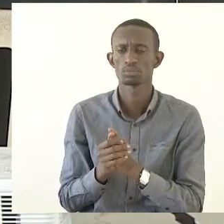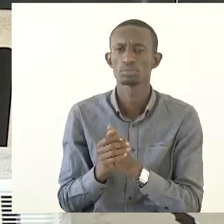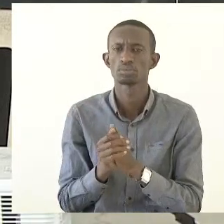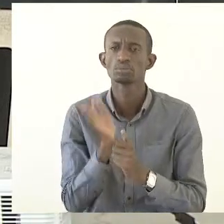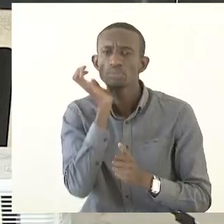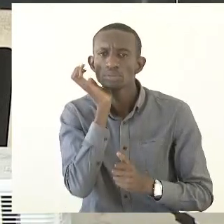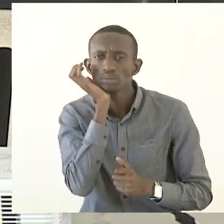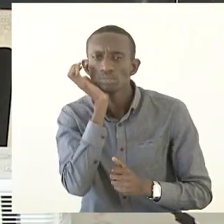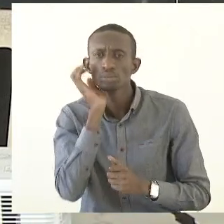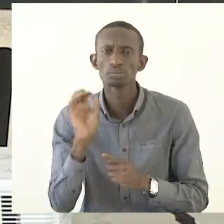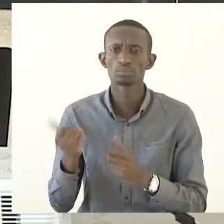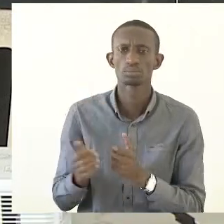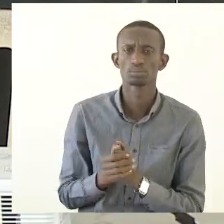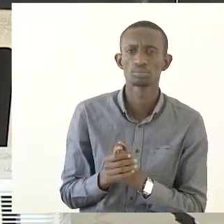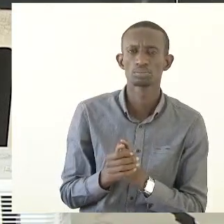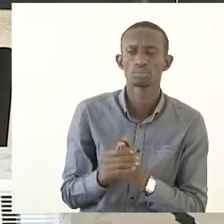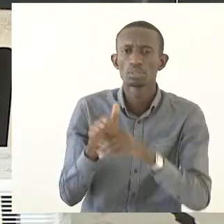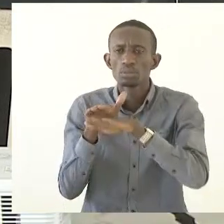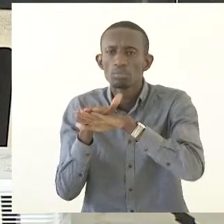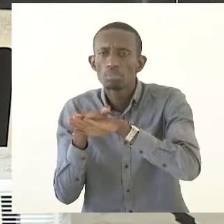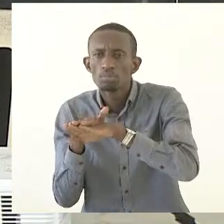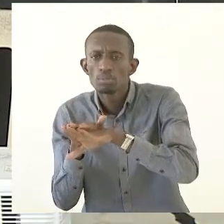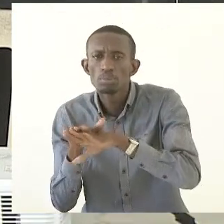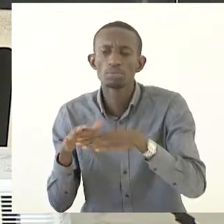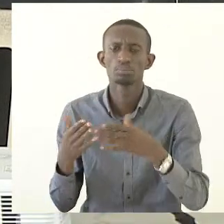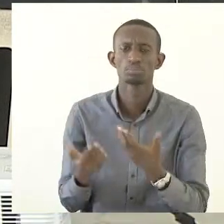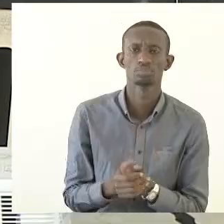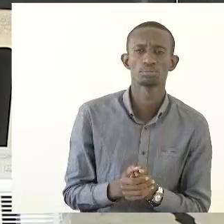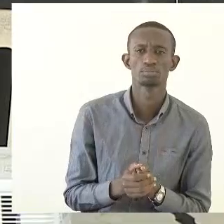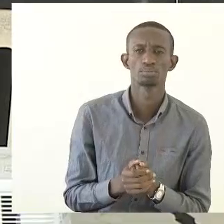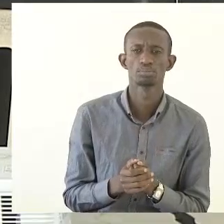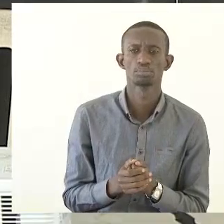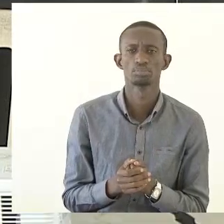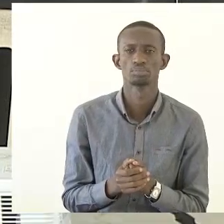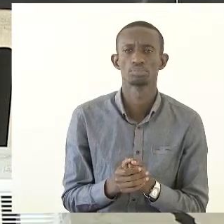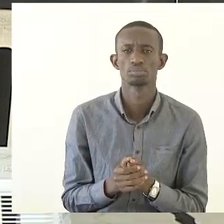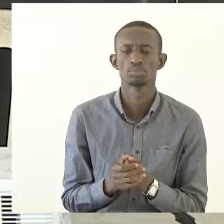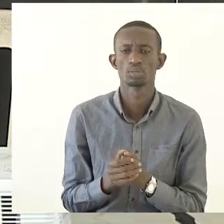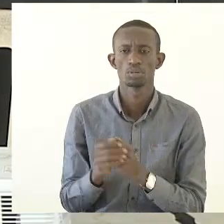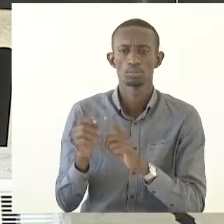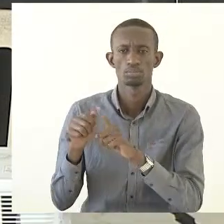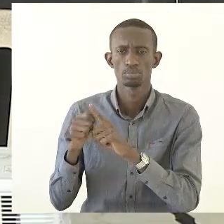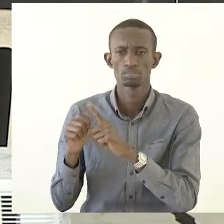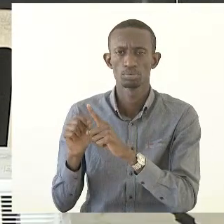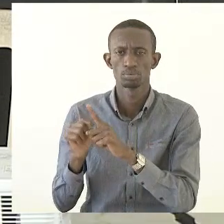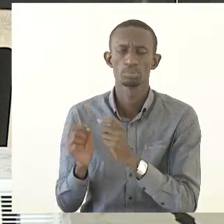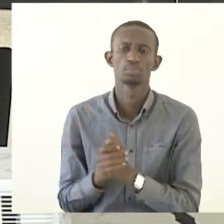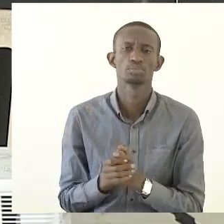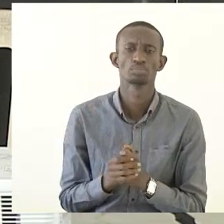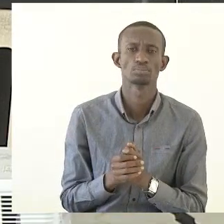forth. We have another example, which is number 3. We can have lipids.